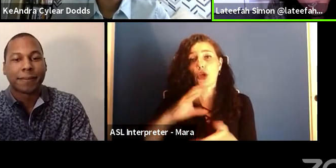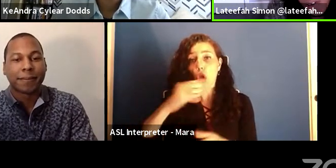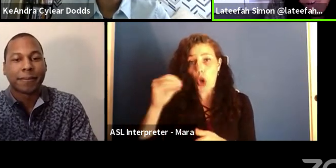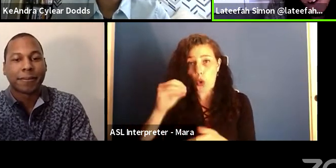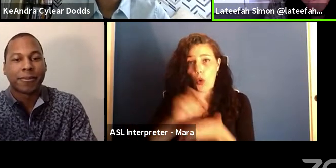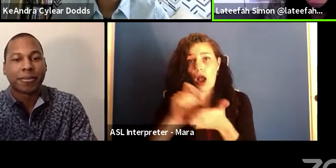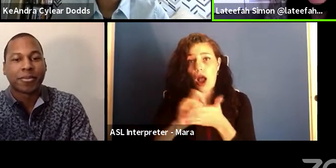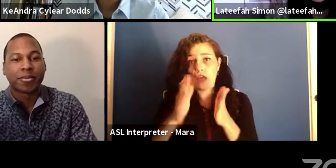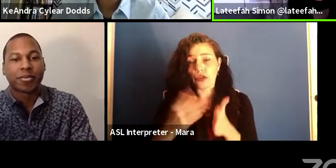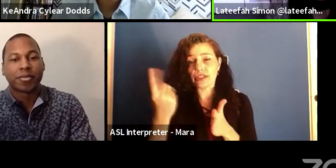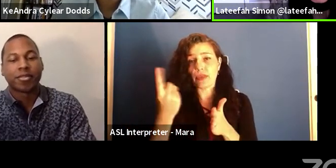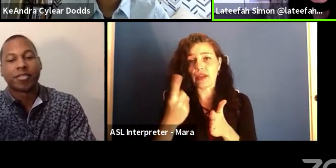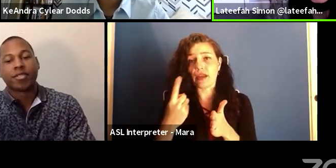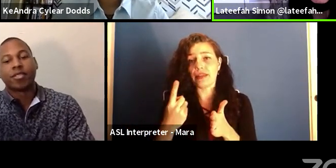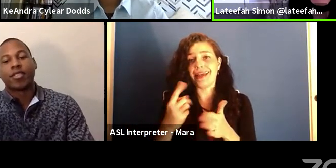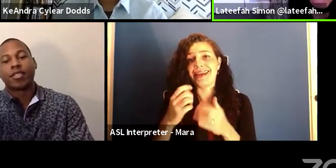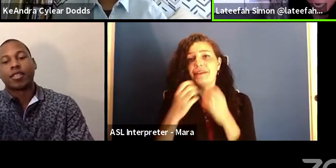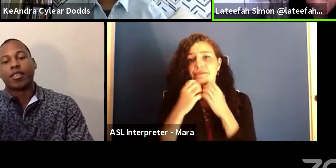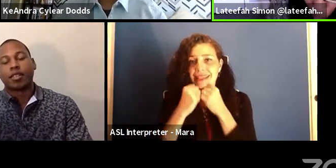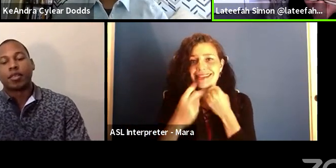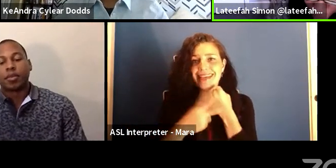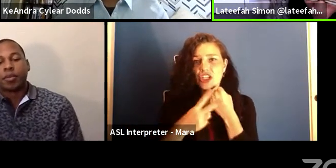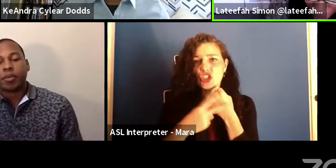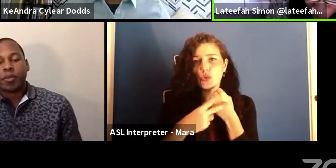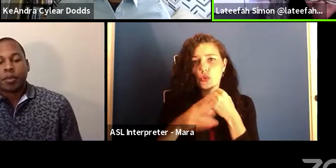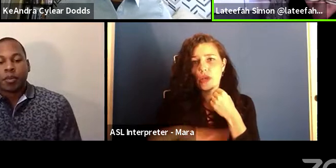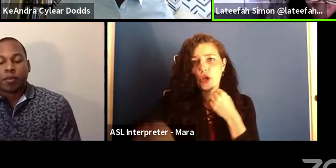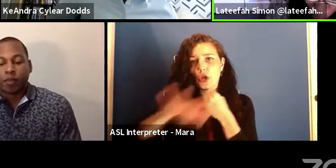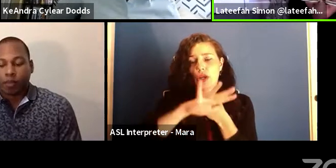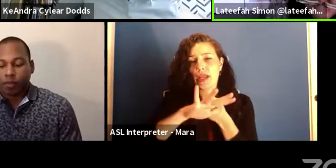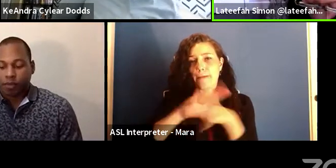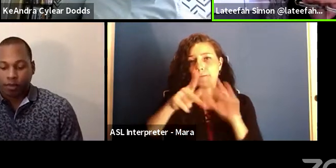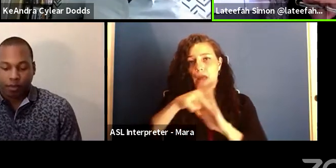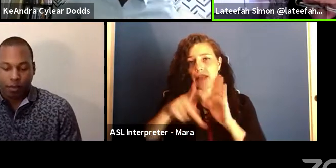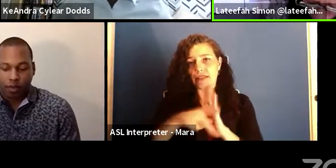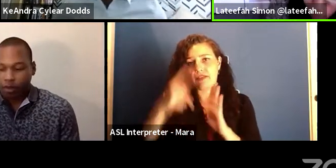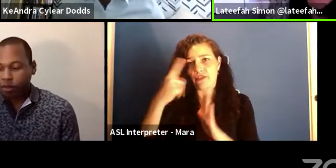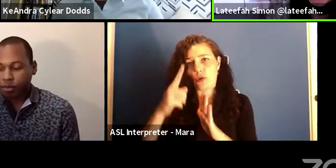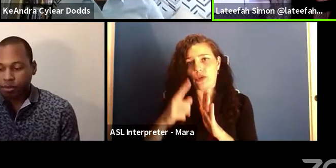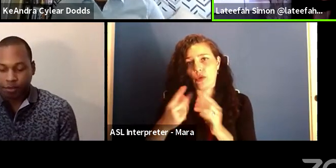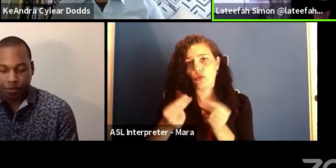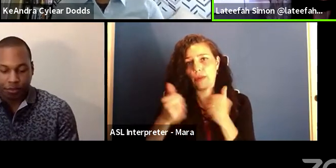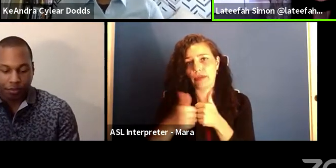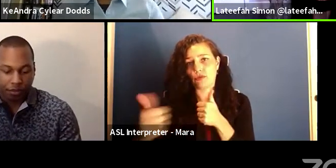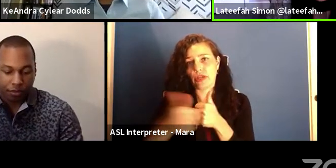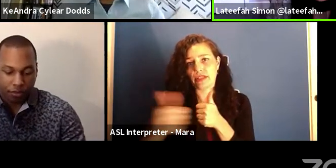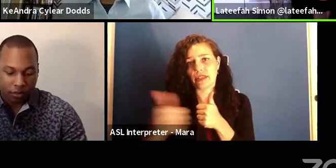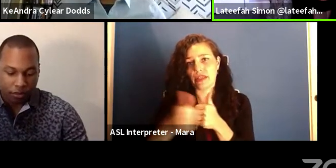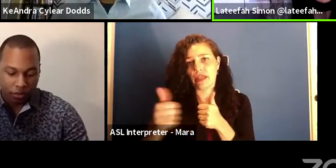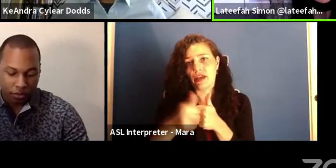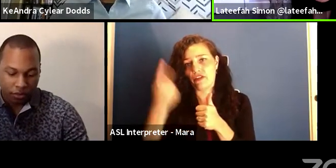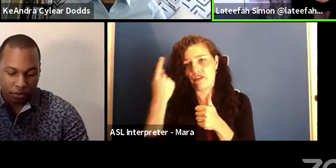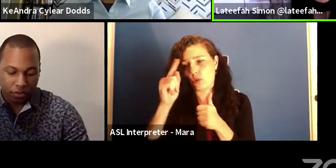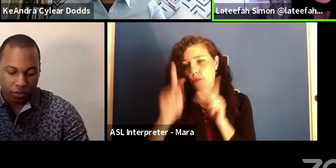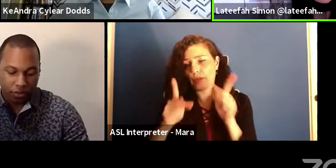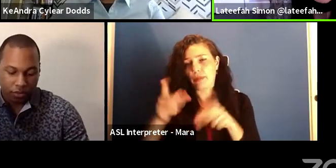Policy for Bay Area Rapid Transit. And it was successful in terms of the board members voting for